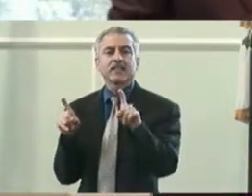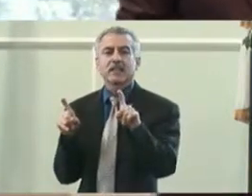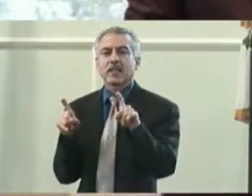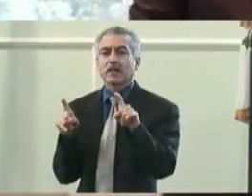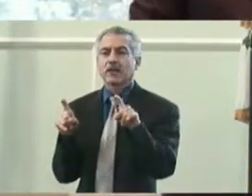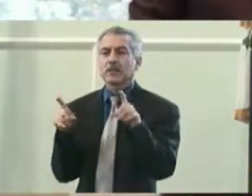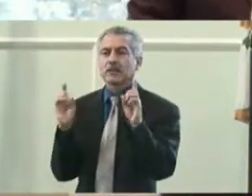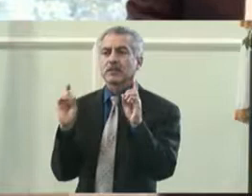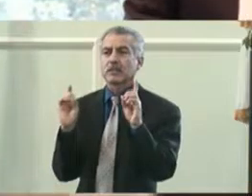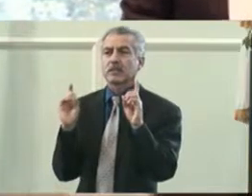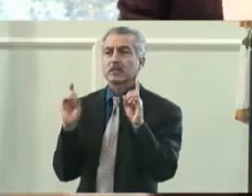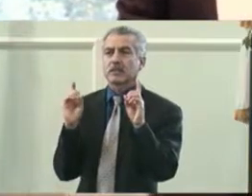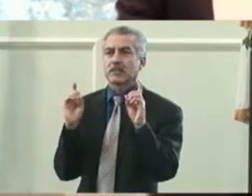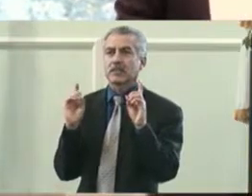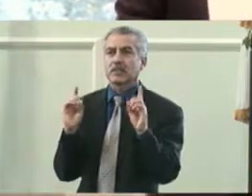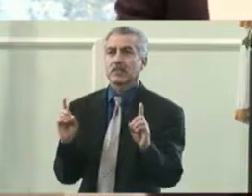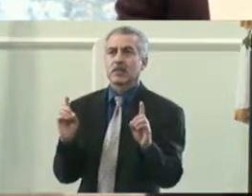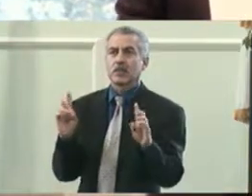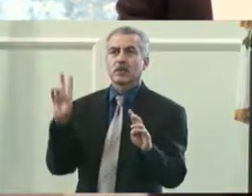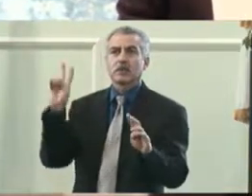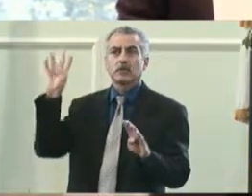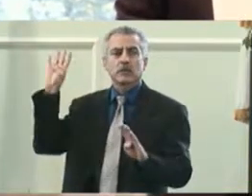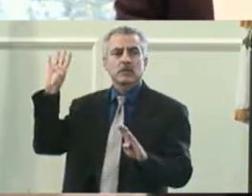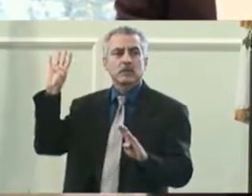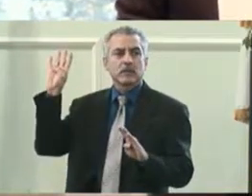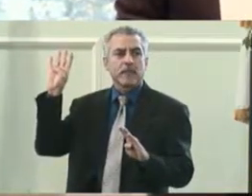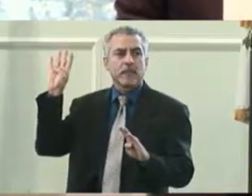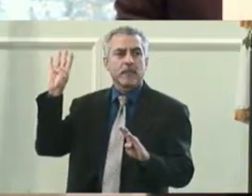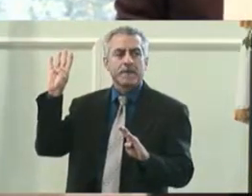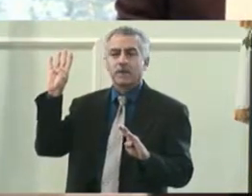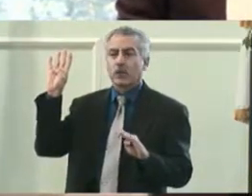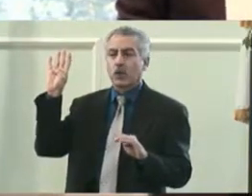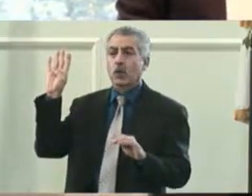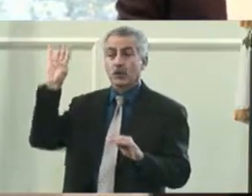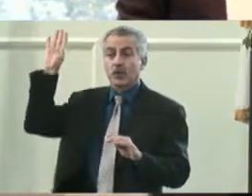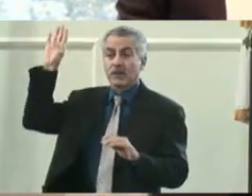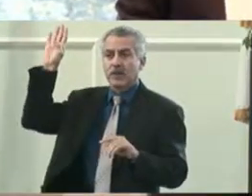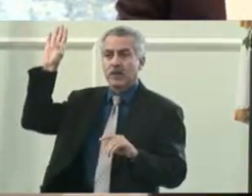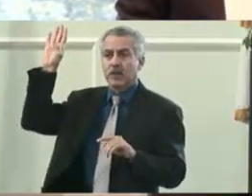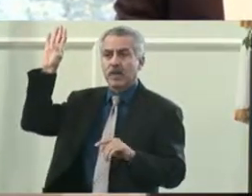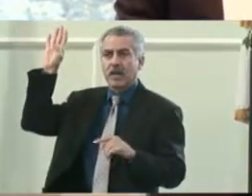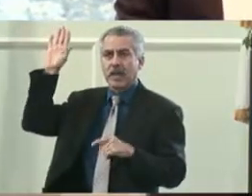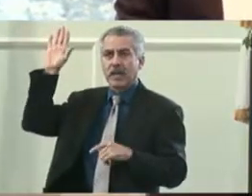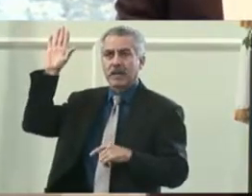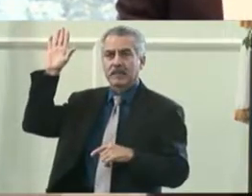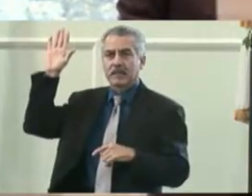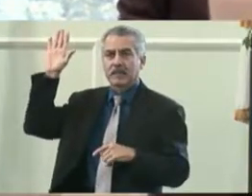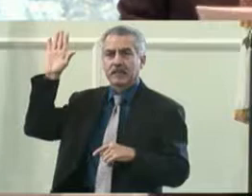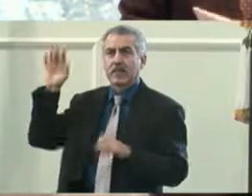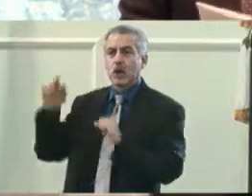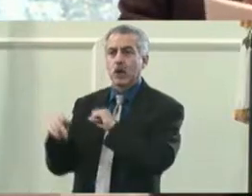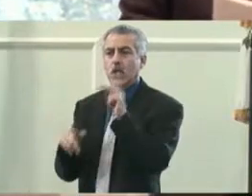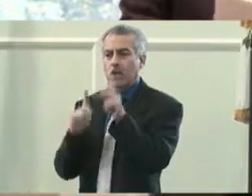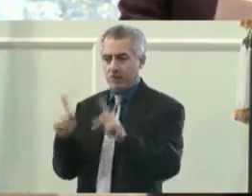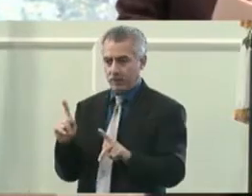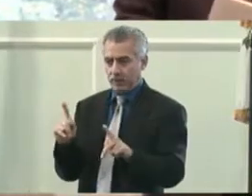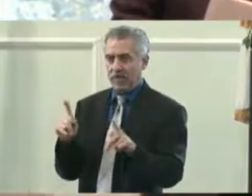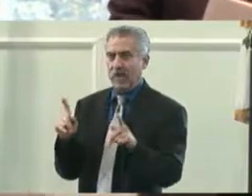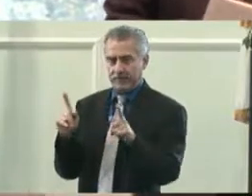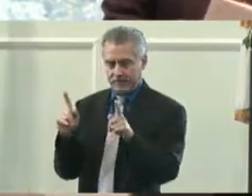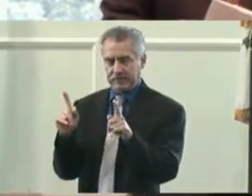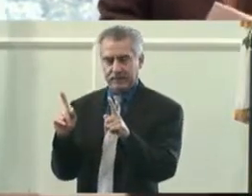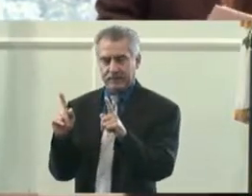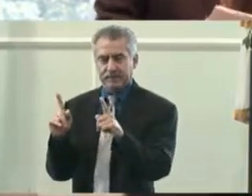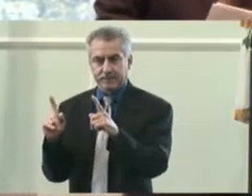church. Is there a second? All those in favor? Amen. So at